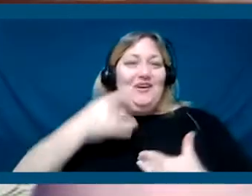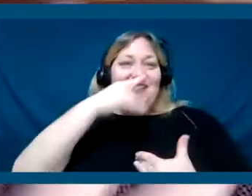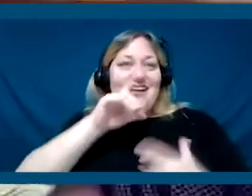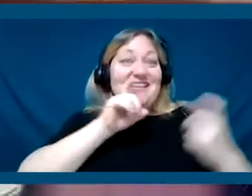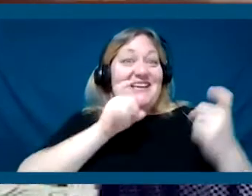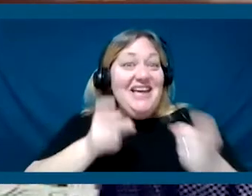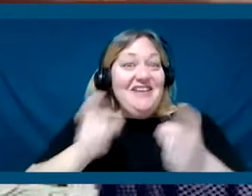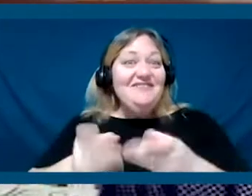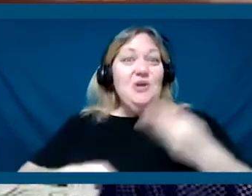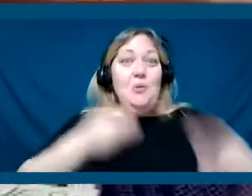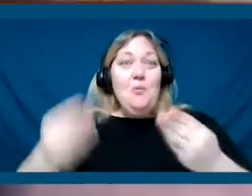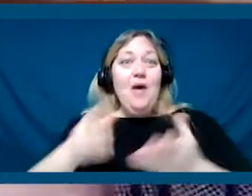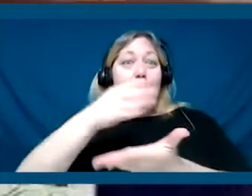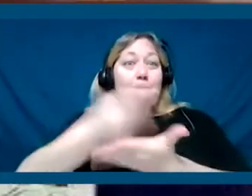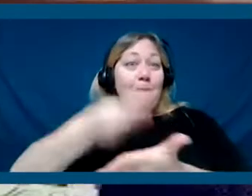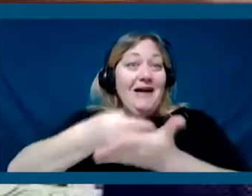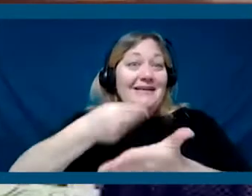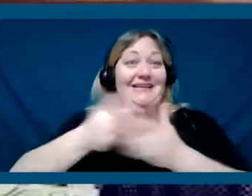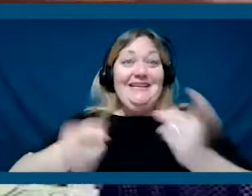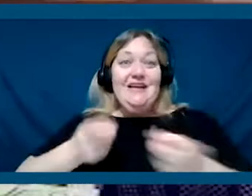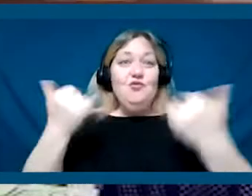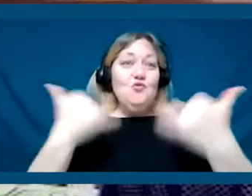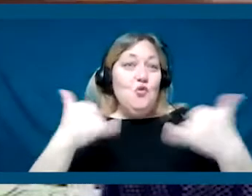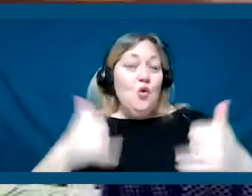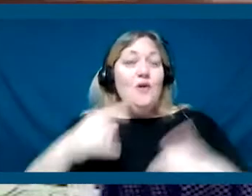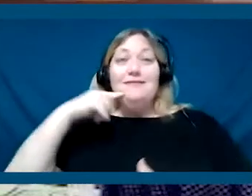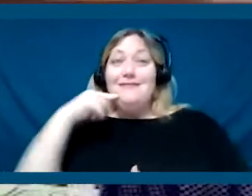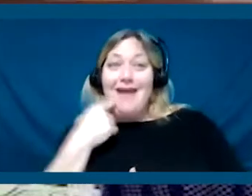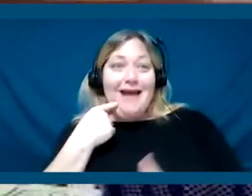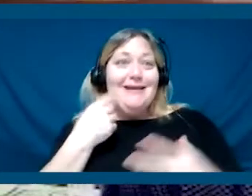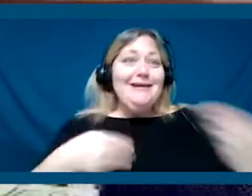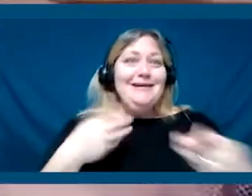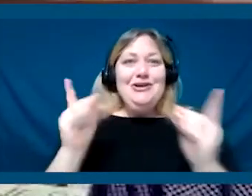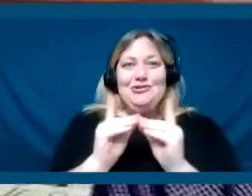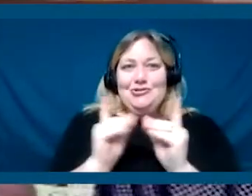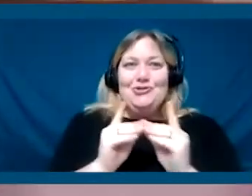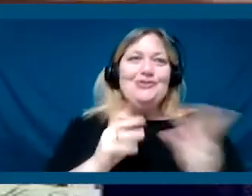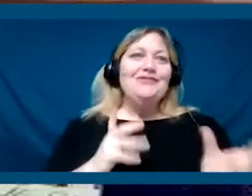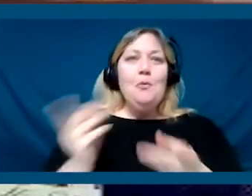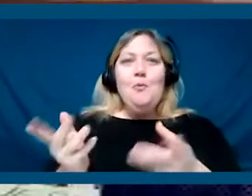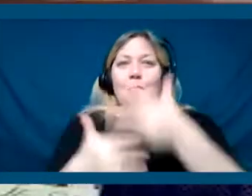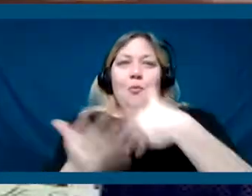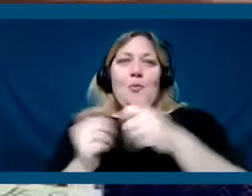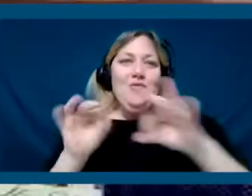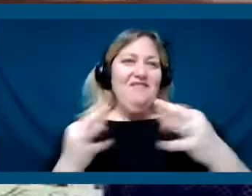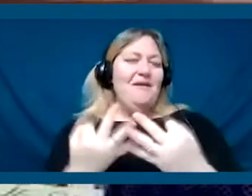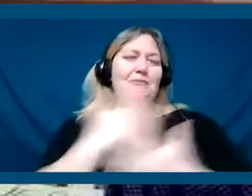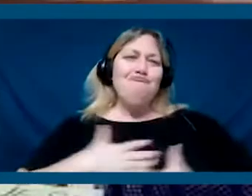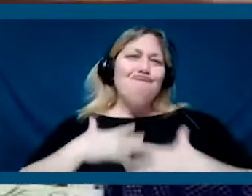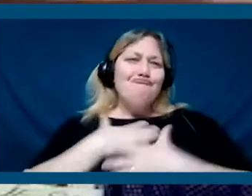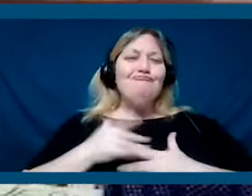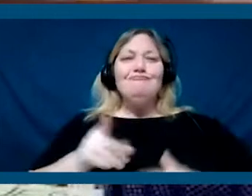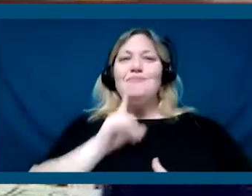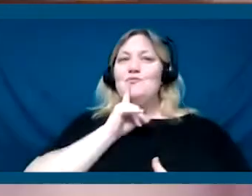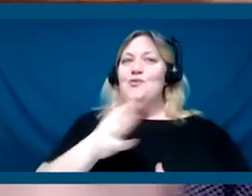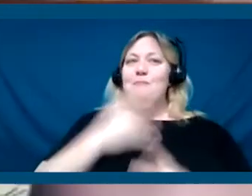gifts, cash gifts or toys, candy, dessert, and then get together with the rest of the family. So that has been